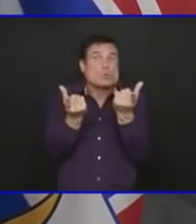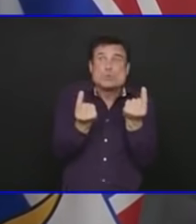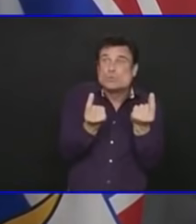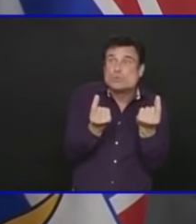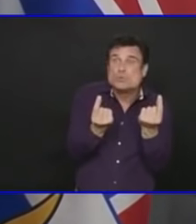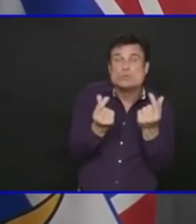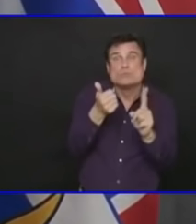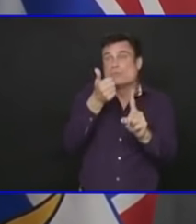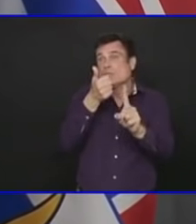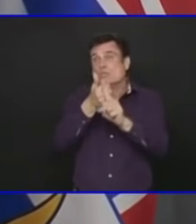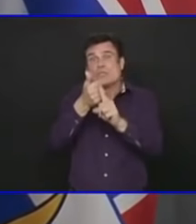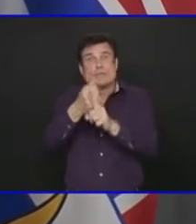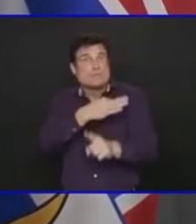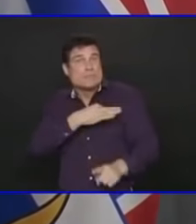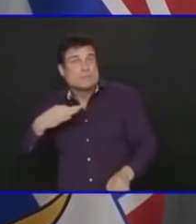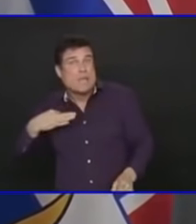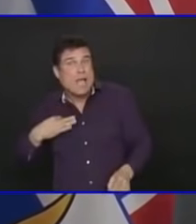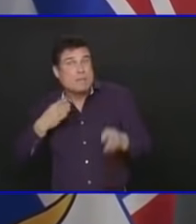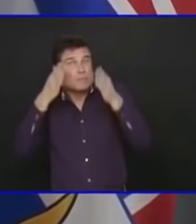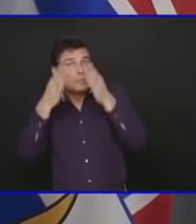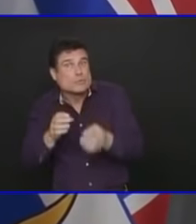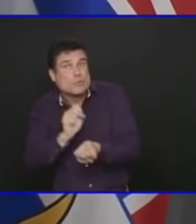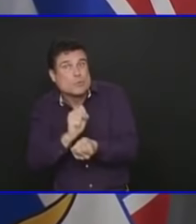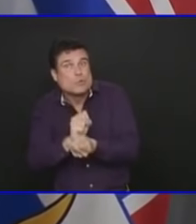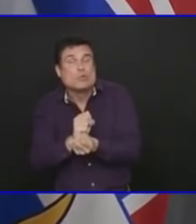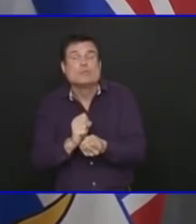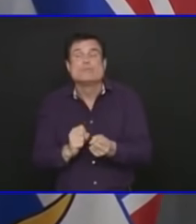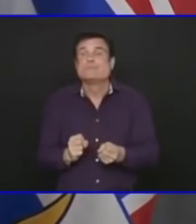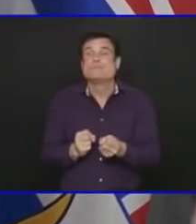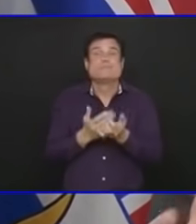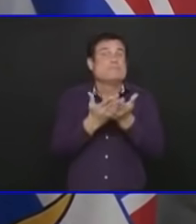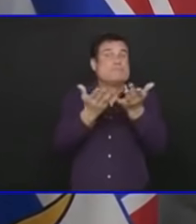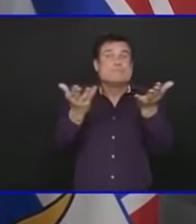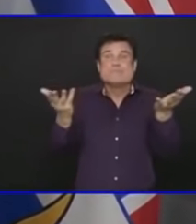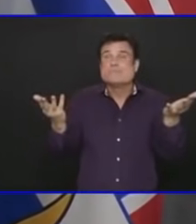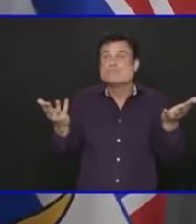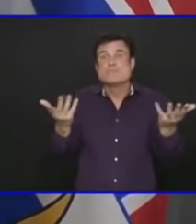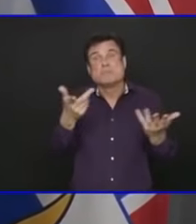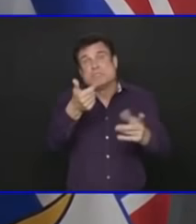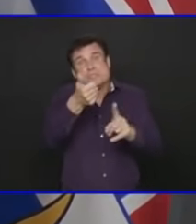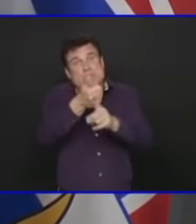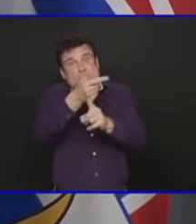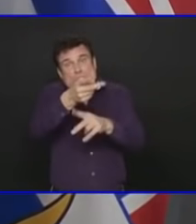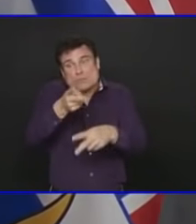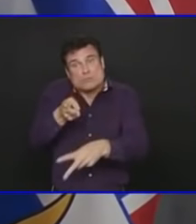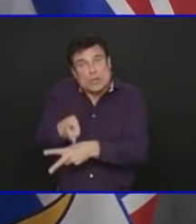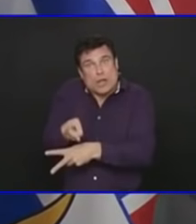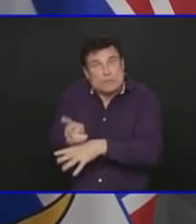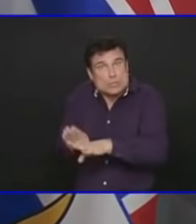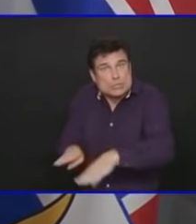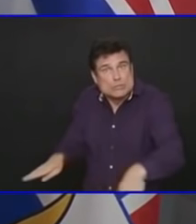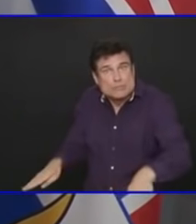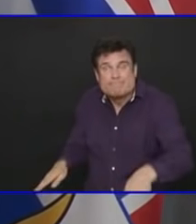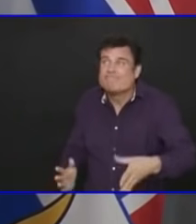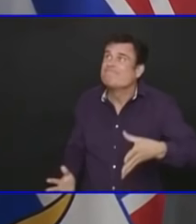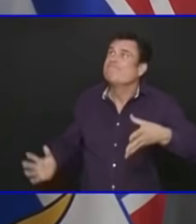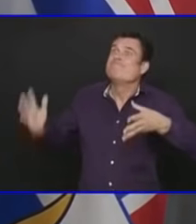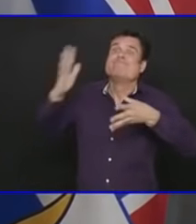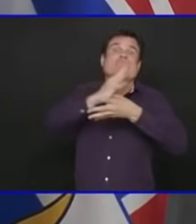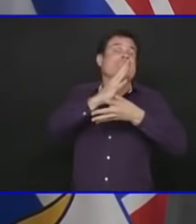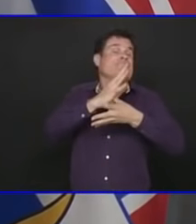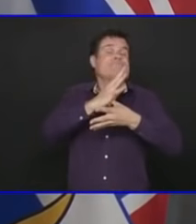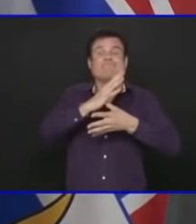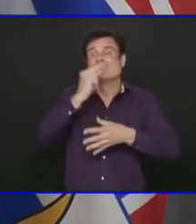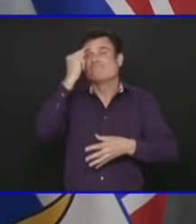to view these solutions as an impediment to that renewal, to that impediment to economic activity, as a hindrance to us. But